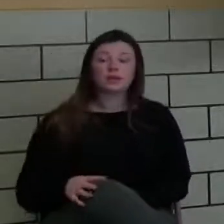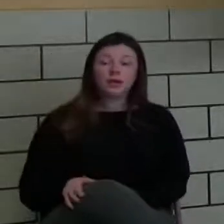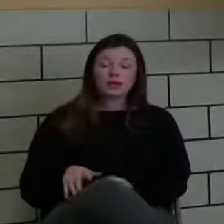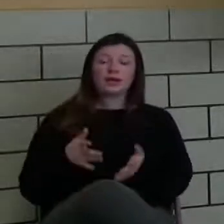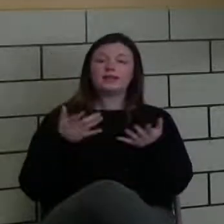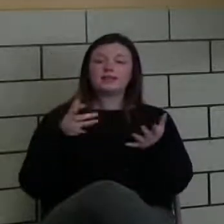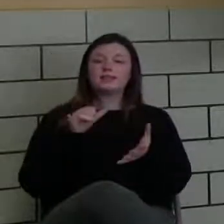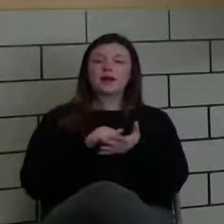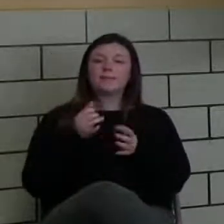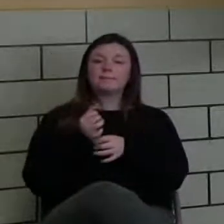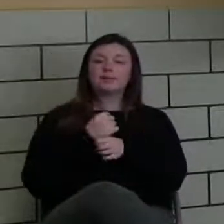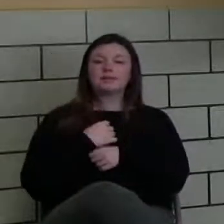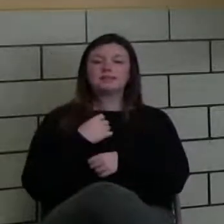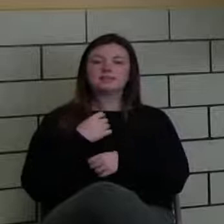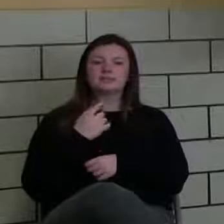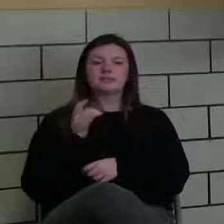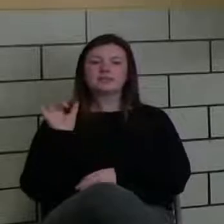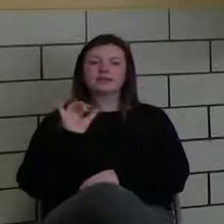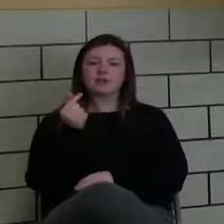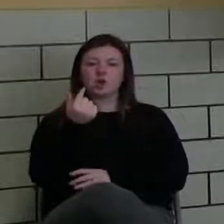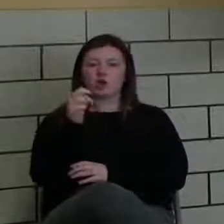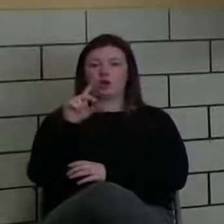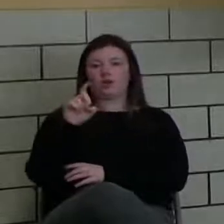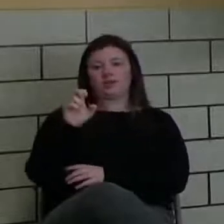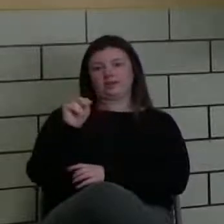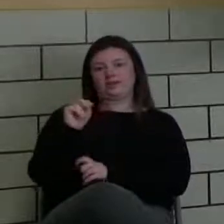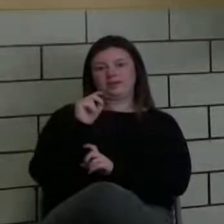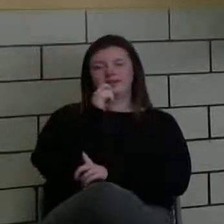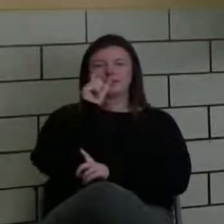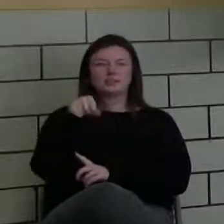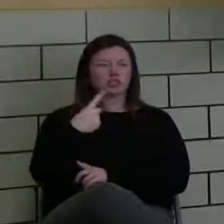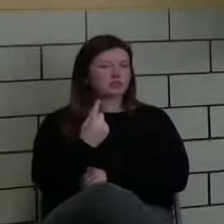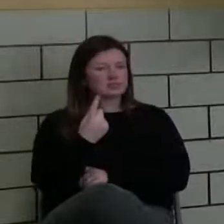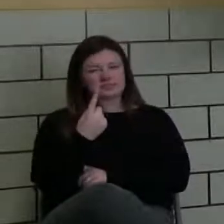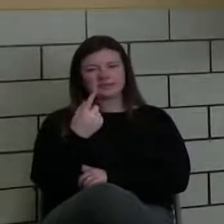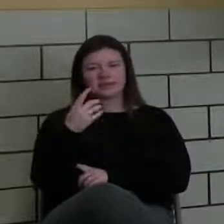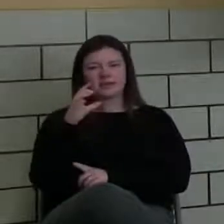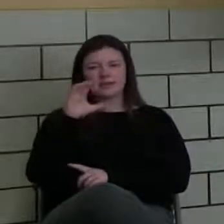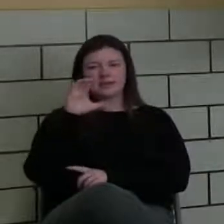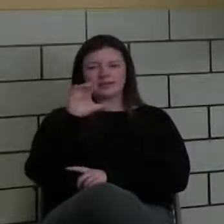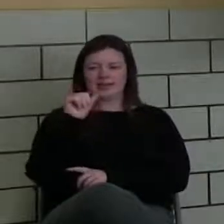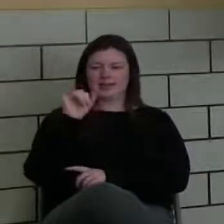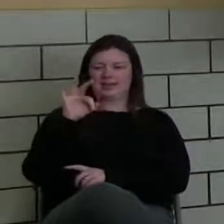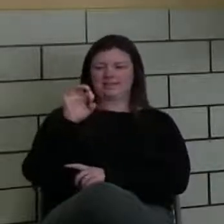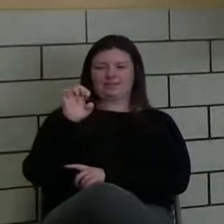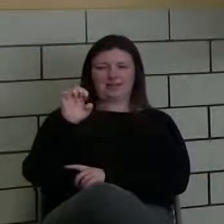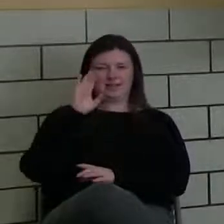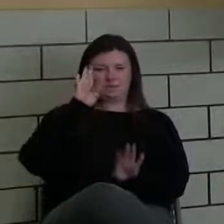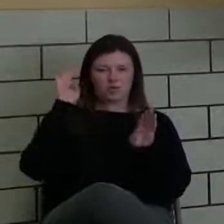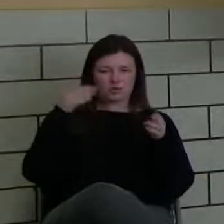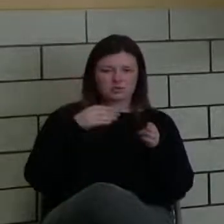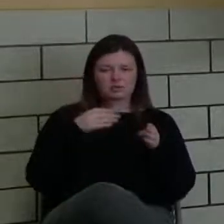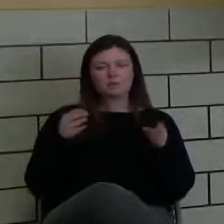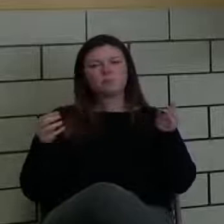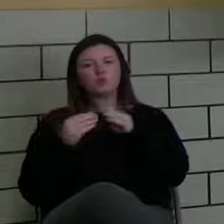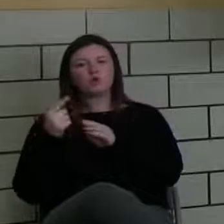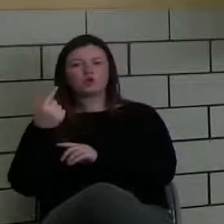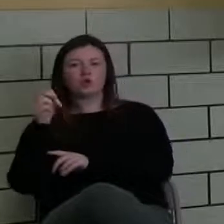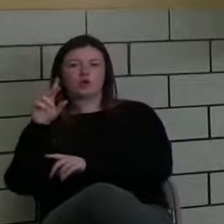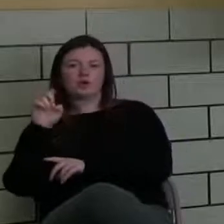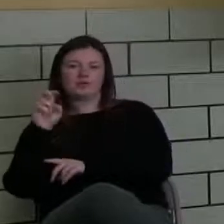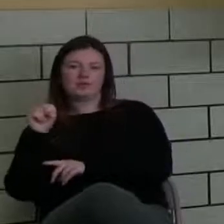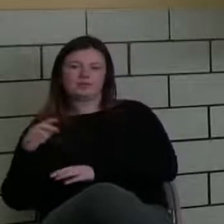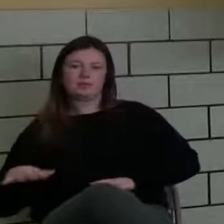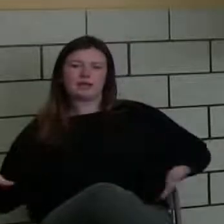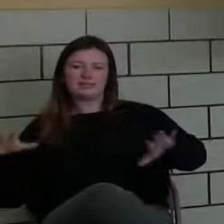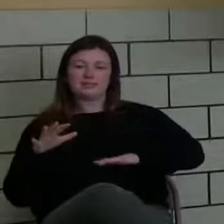garden parklet instead of a cafe-focused park, permanent park. It's a little garden space. So we have 2 benches tucked